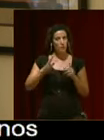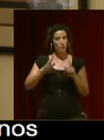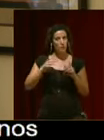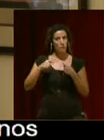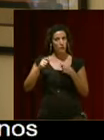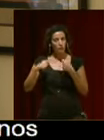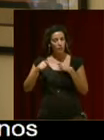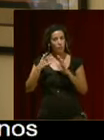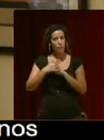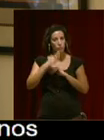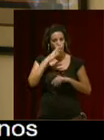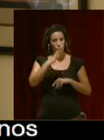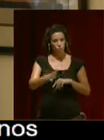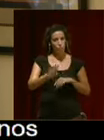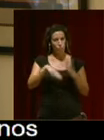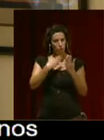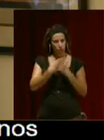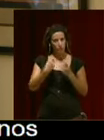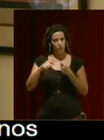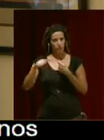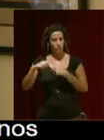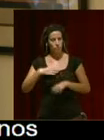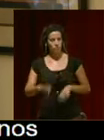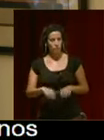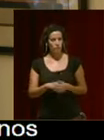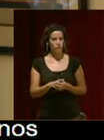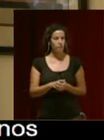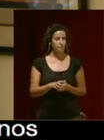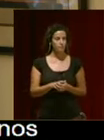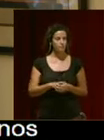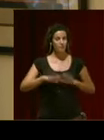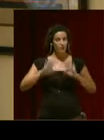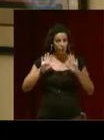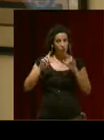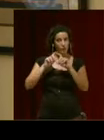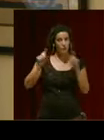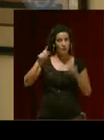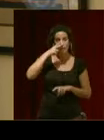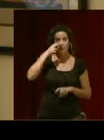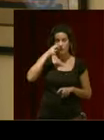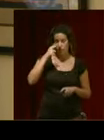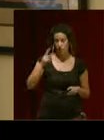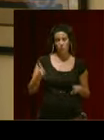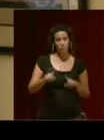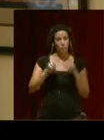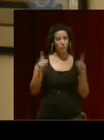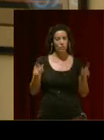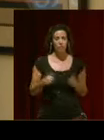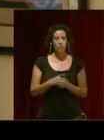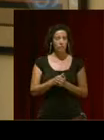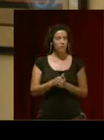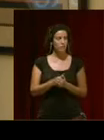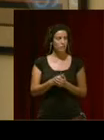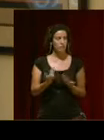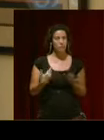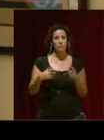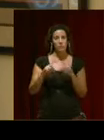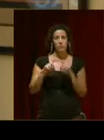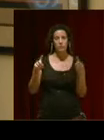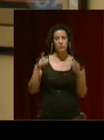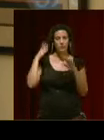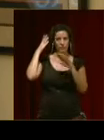functional prototype, and validation, which is getting ready for the market, took us 4 years. This is an example that I'm trying to give to